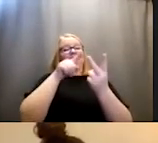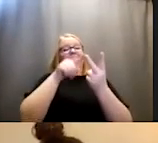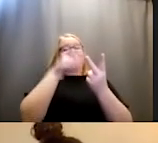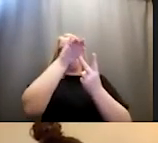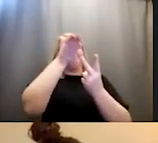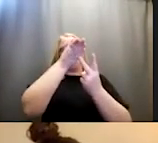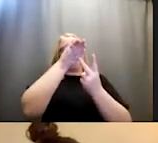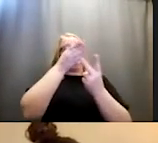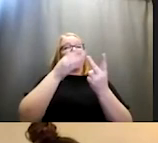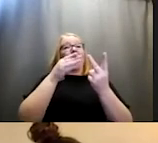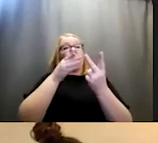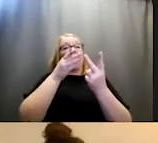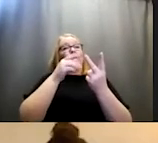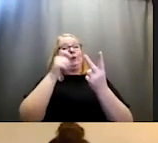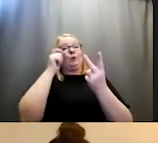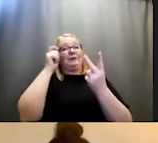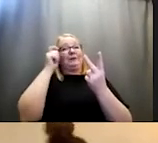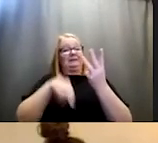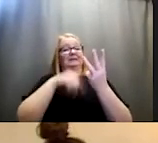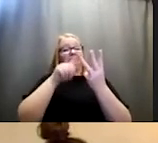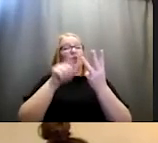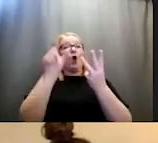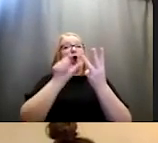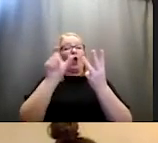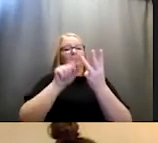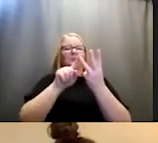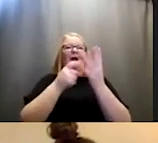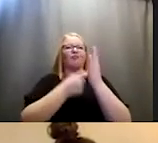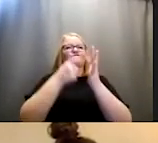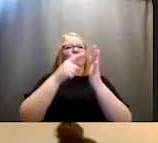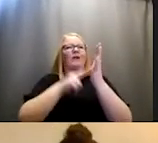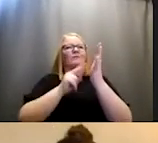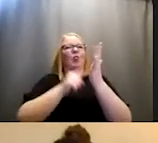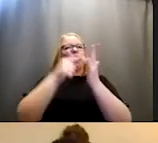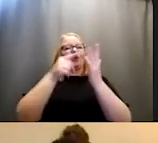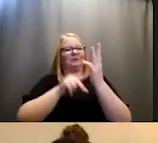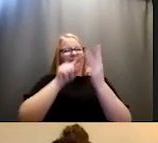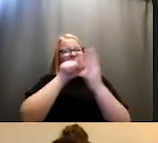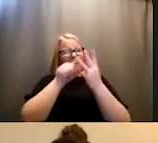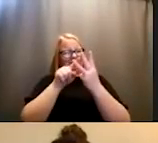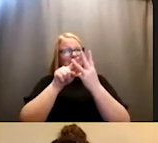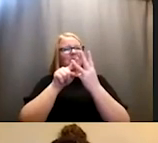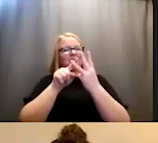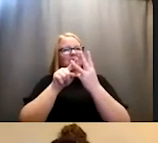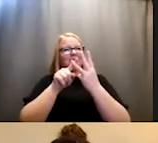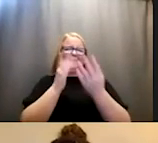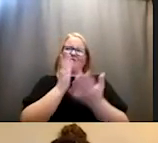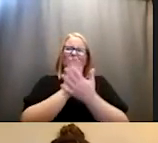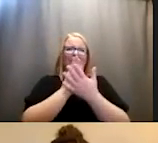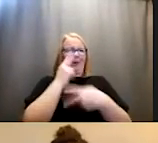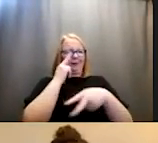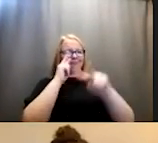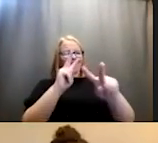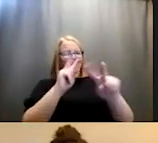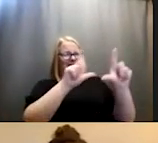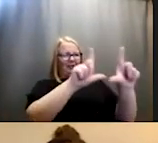Q-Tex. And on the right, we've got Colors Unlimited by Revlon. And I think the thing that you get a real sense of when looking at